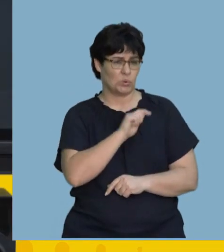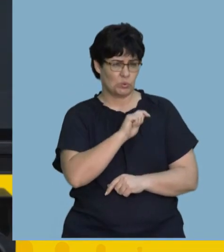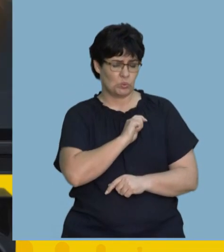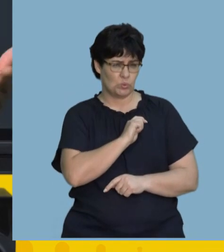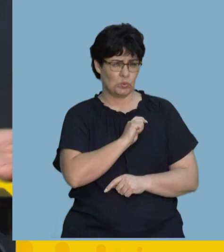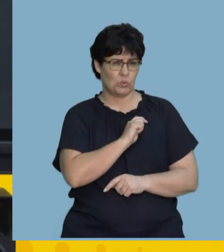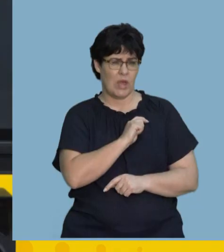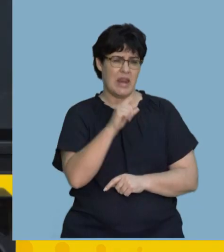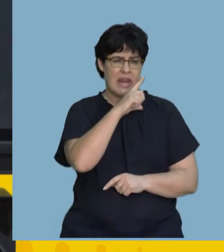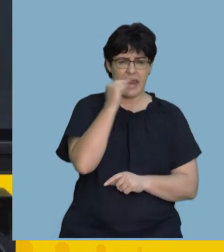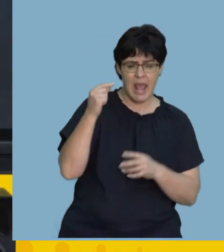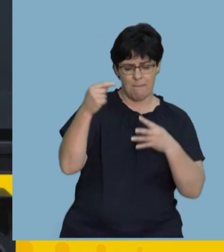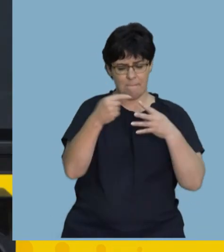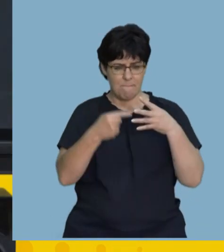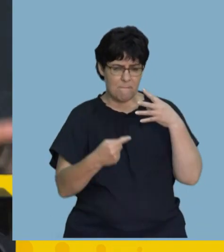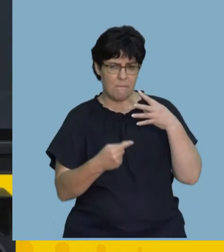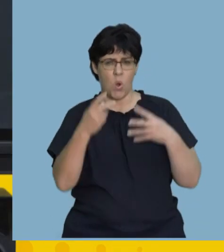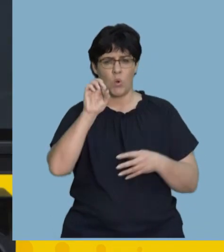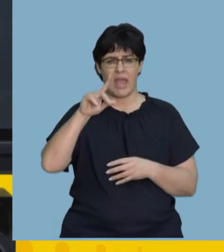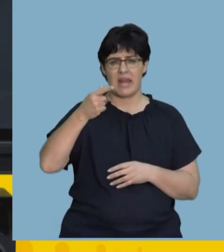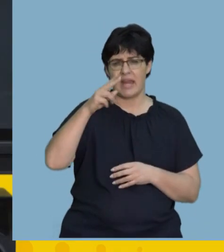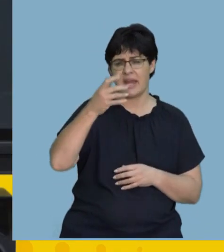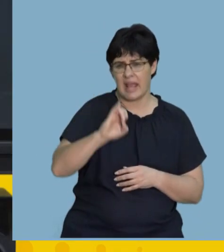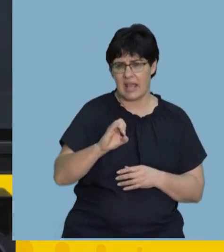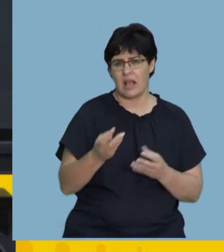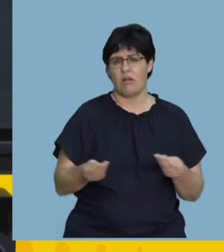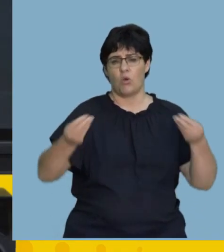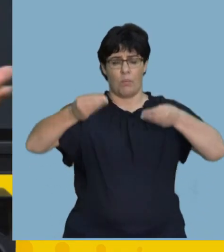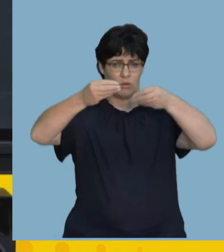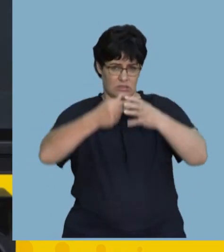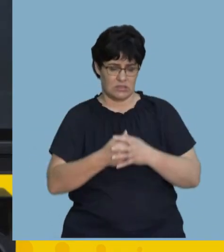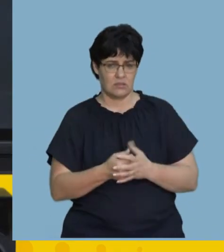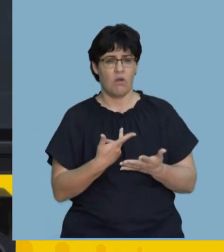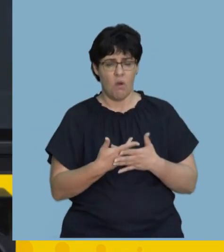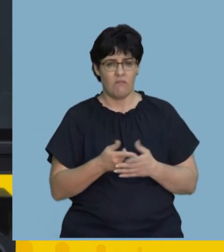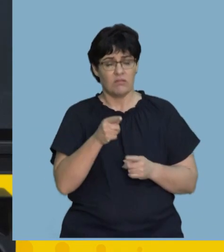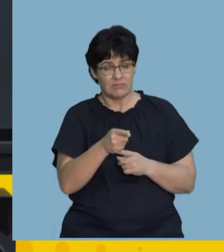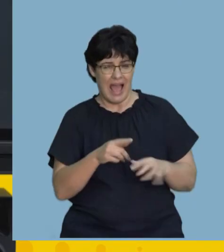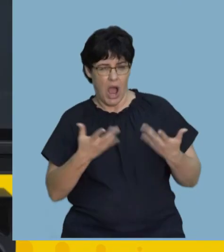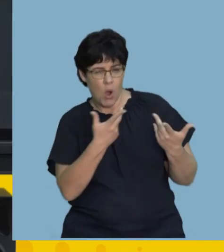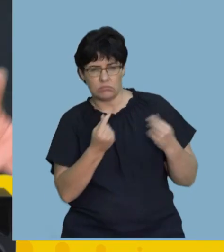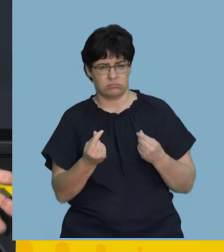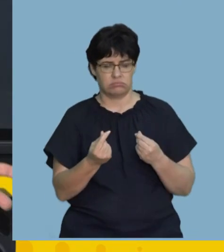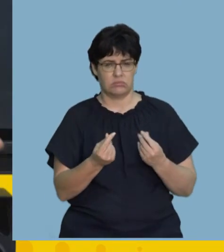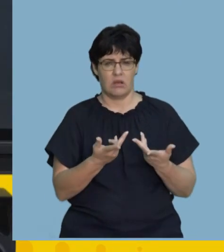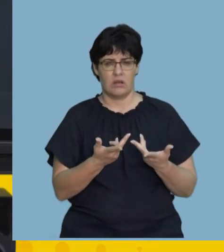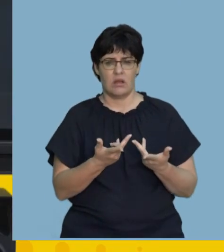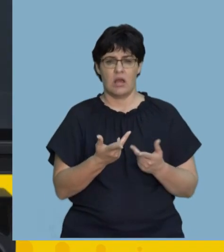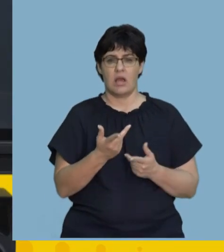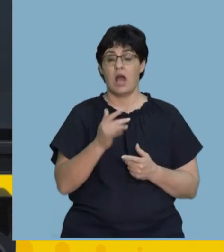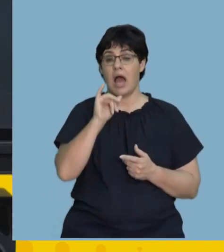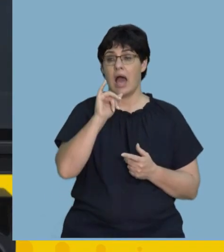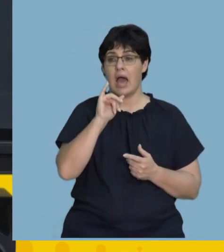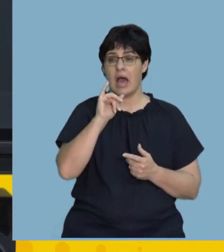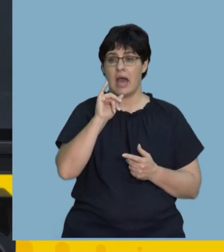around naming of organic compounds, or alternatively what we would refer to as the nomenclature of organic compounds. The IUPAC rules must be